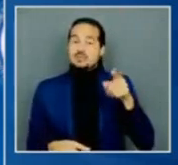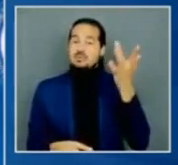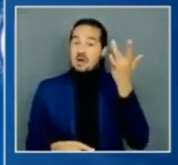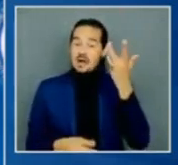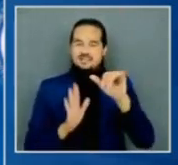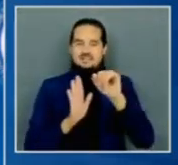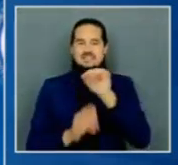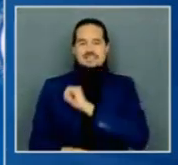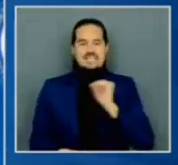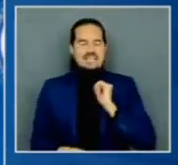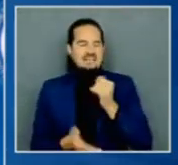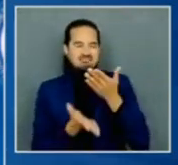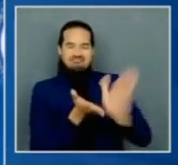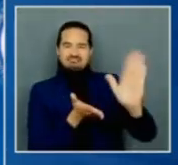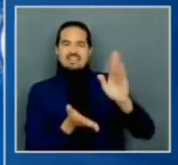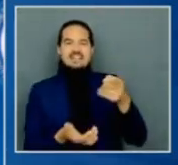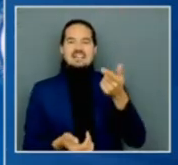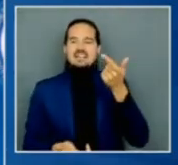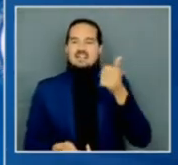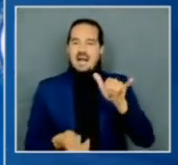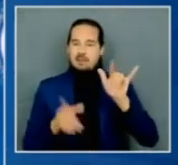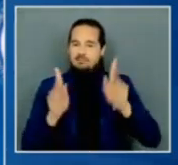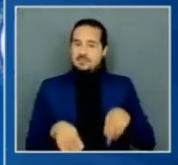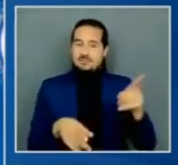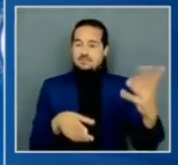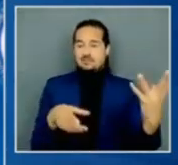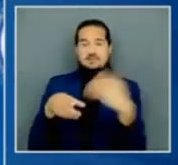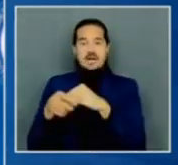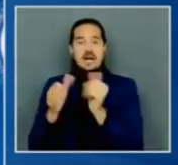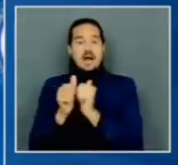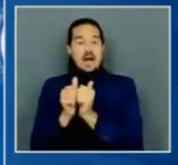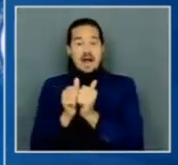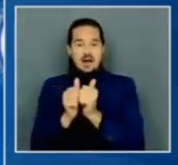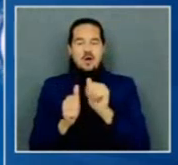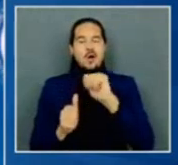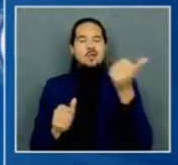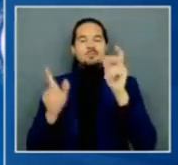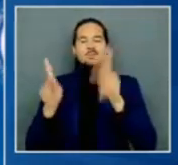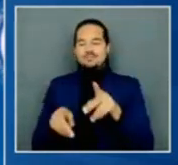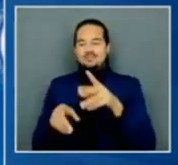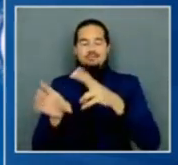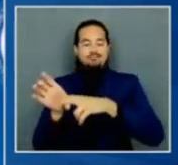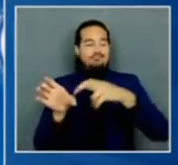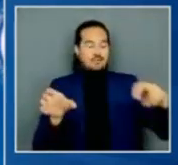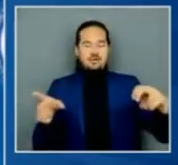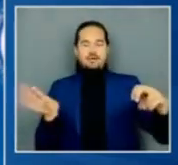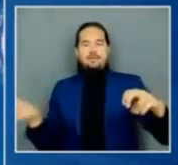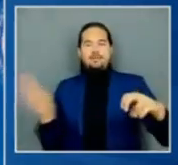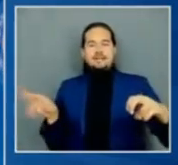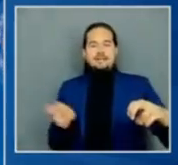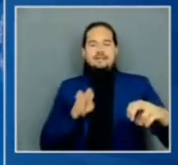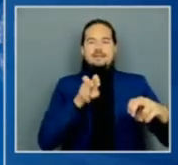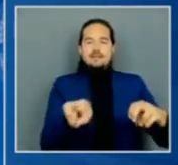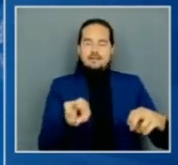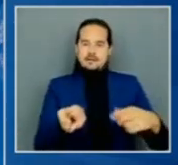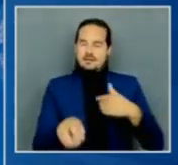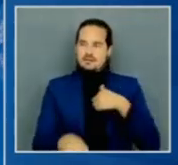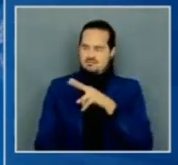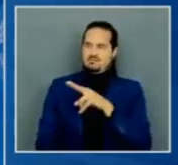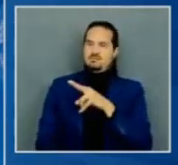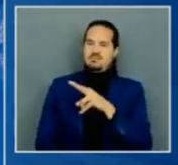gay, ultimately able to serve only by a recess appointment. At the time, I had no aspirations of